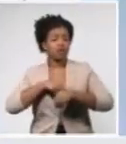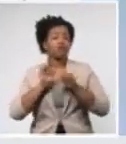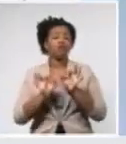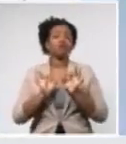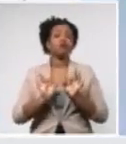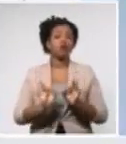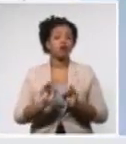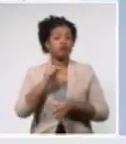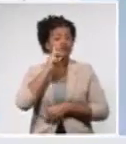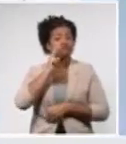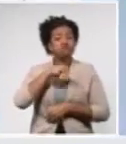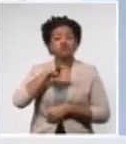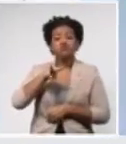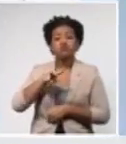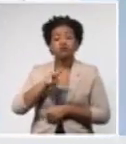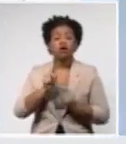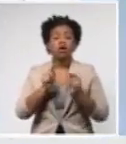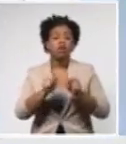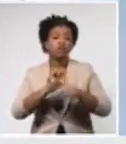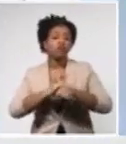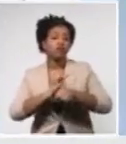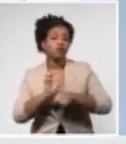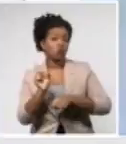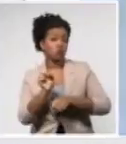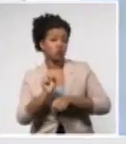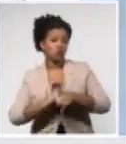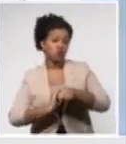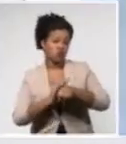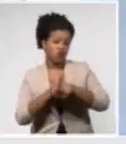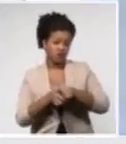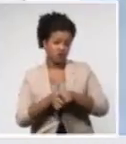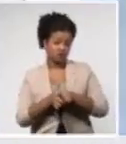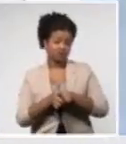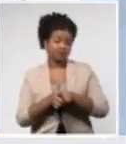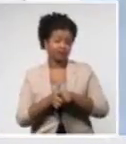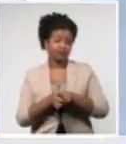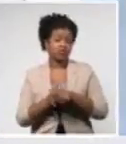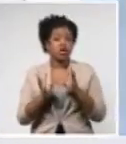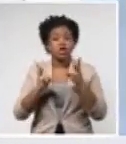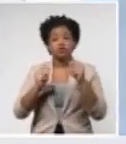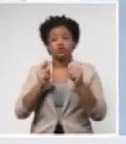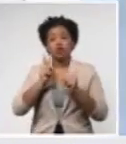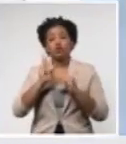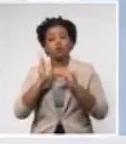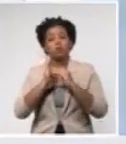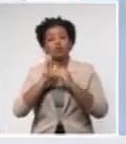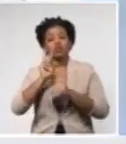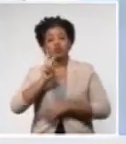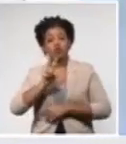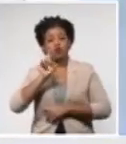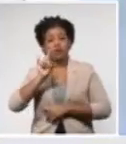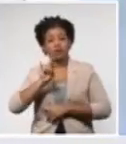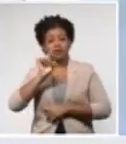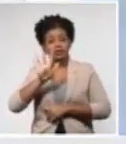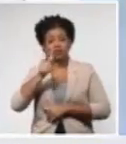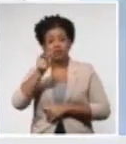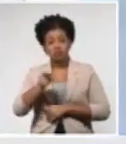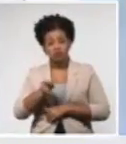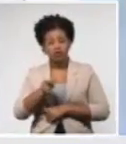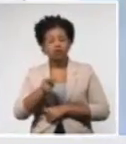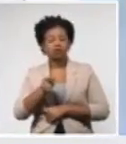real-time PCRs to diagnose COVID 19, and 2,295 people, that